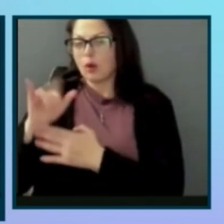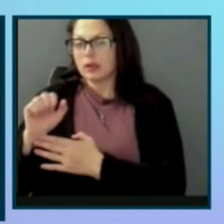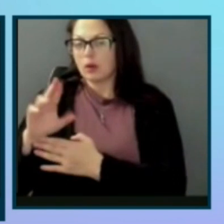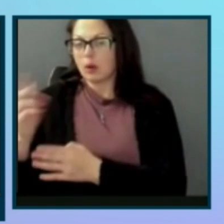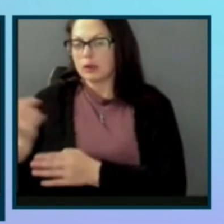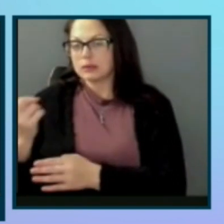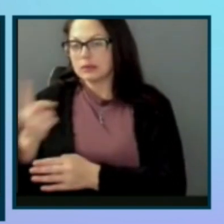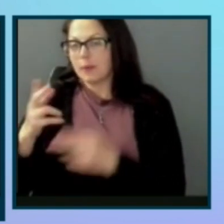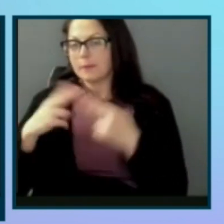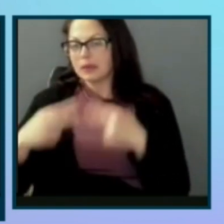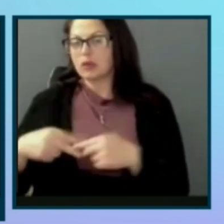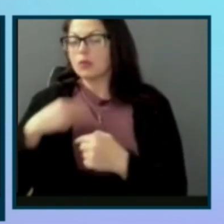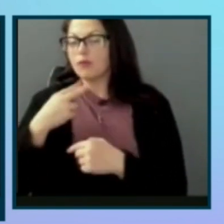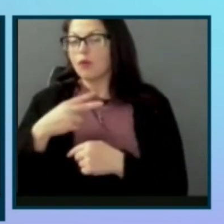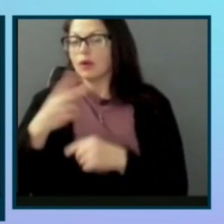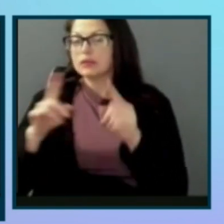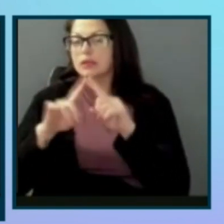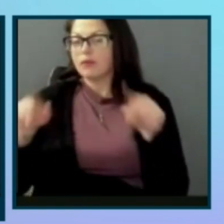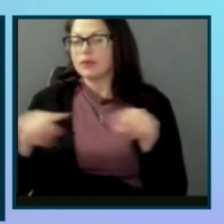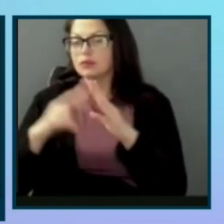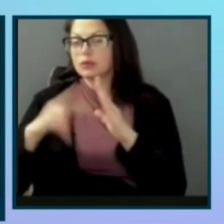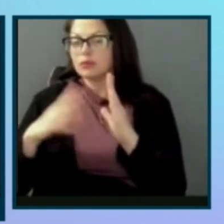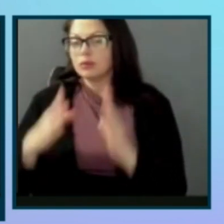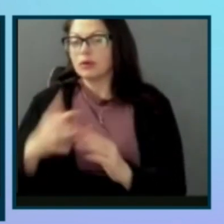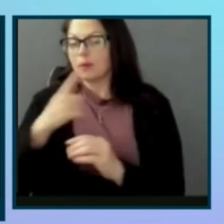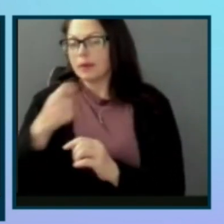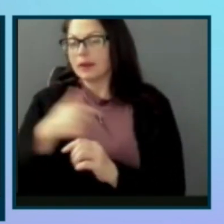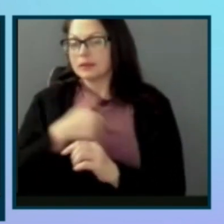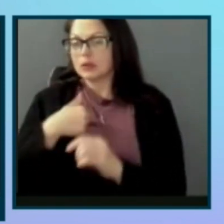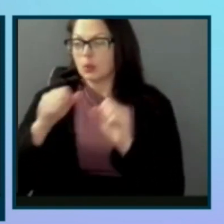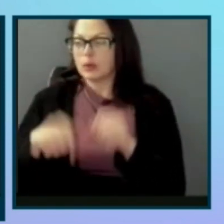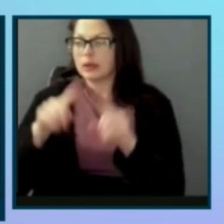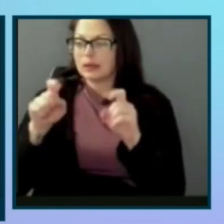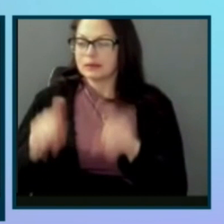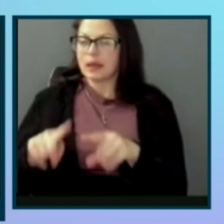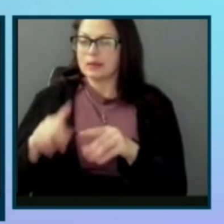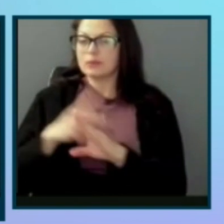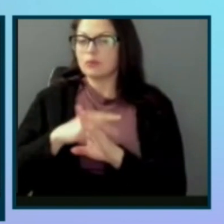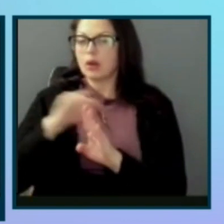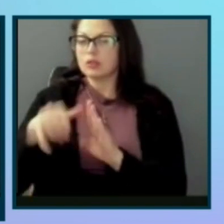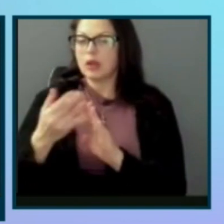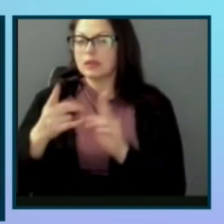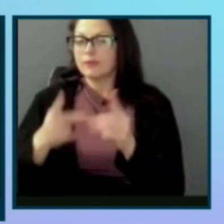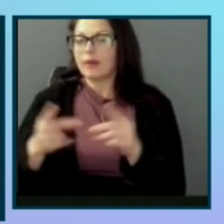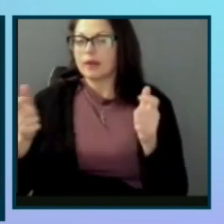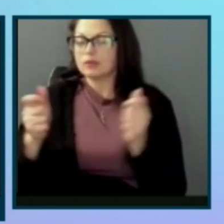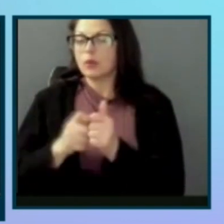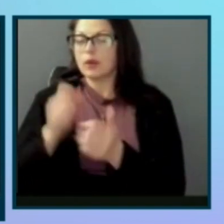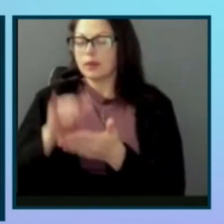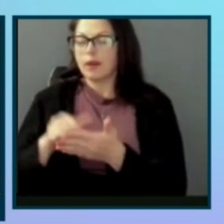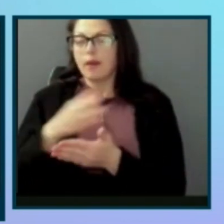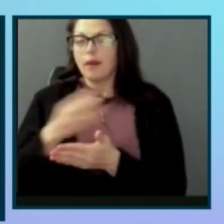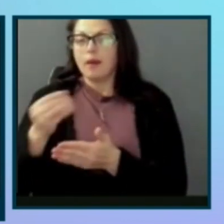the human voice of a screen reader, just because I think we could test projects faster with that. And also just